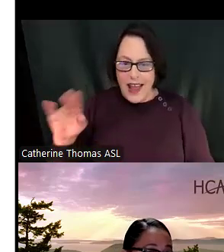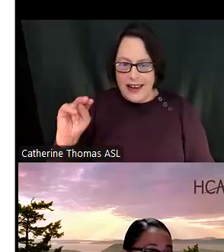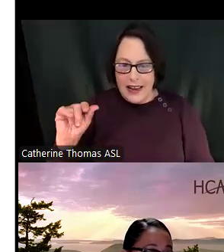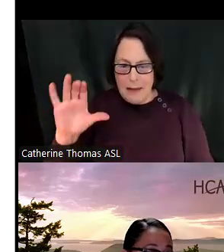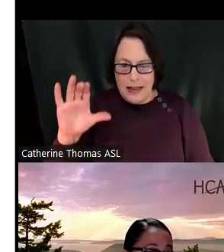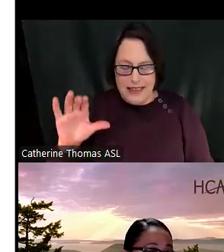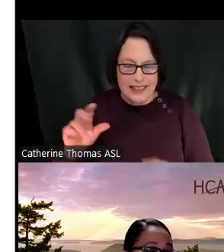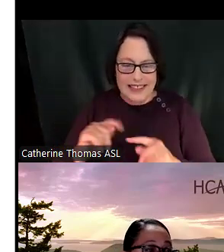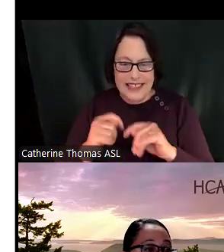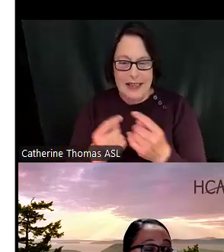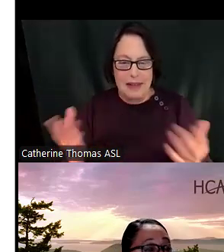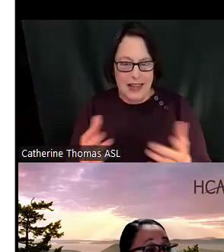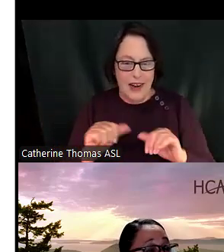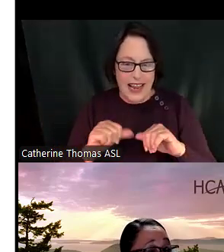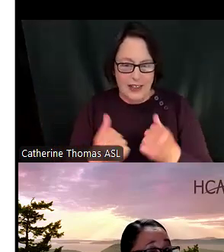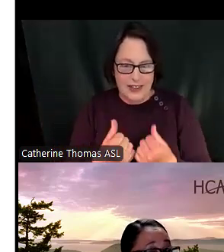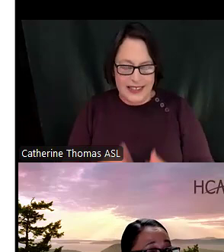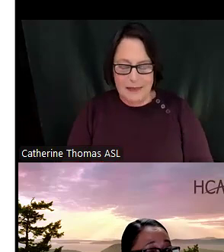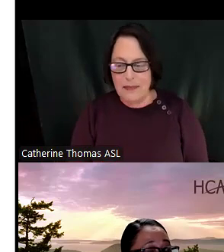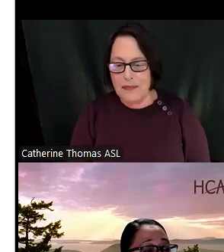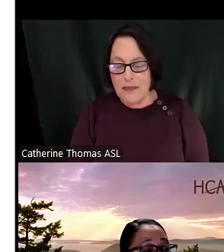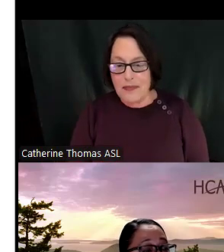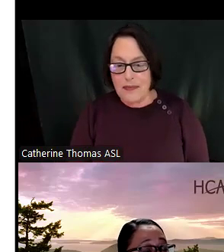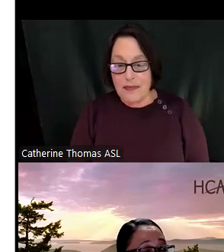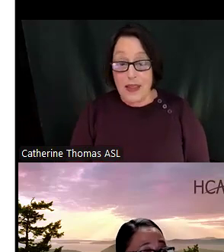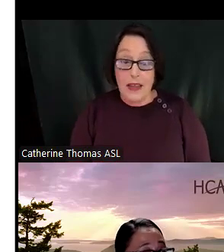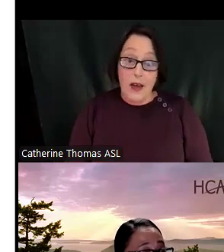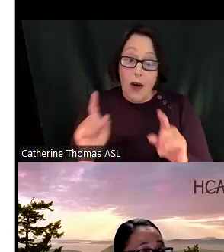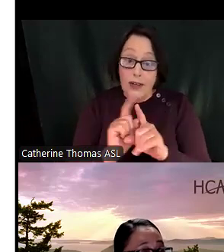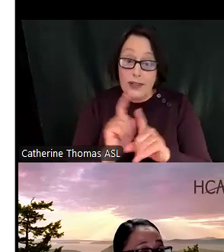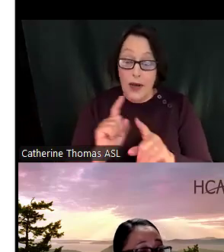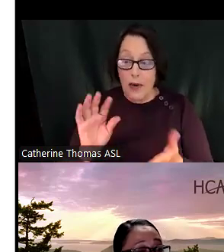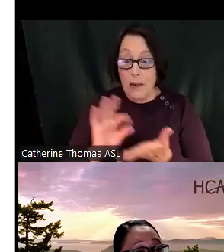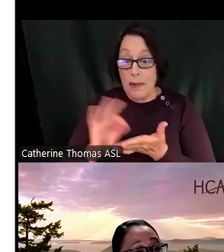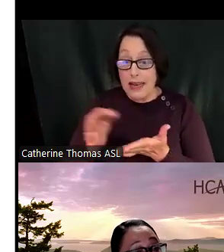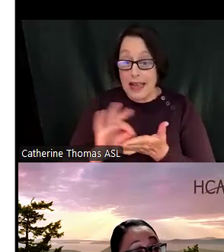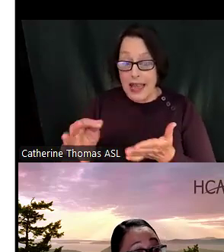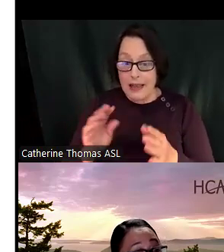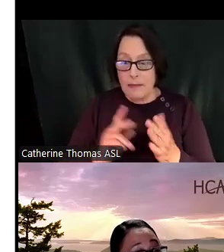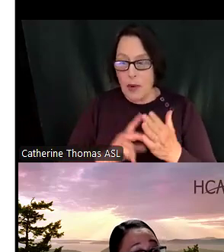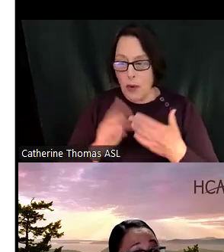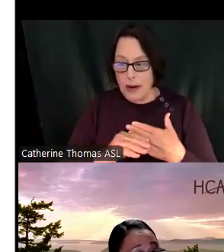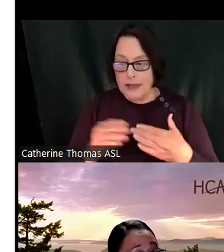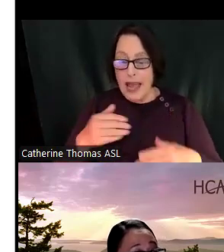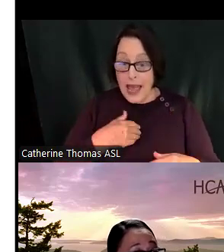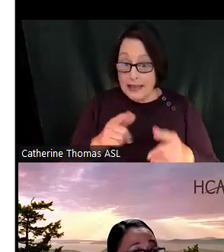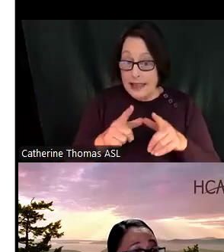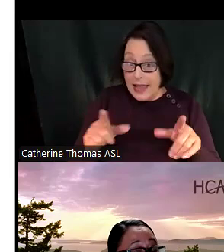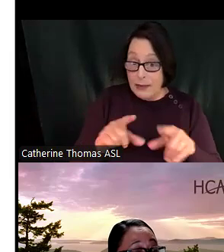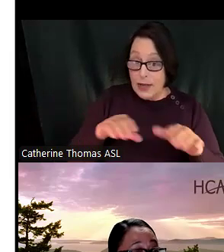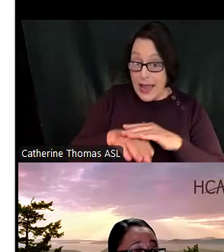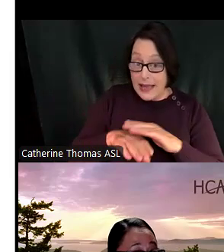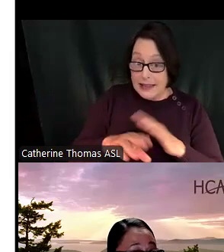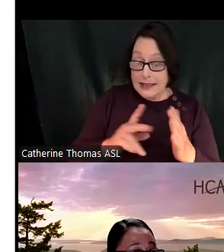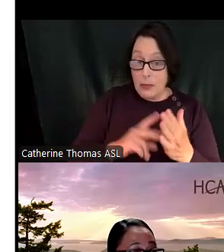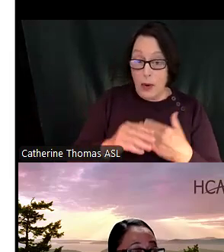the agency. In addition, Medicaid Programs houses the language access program